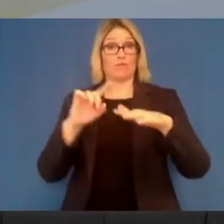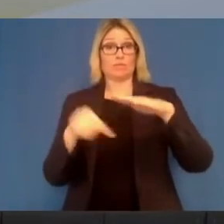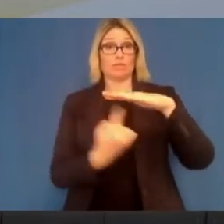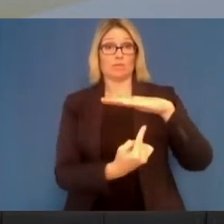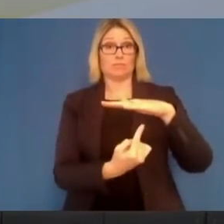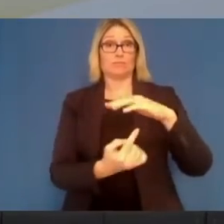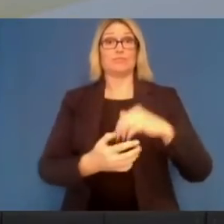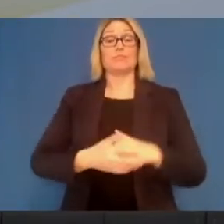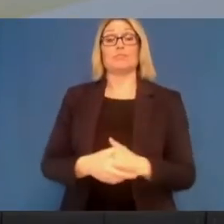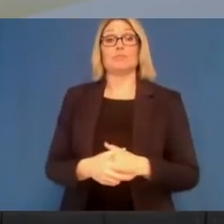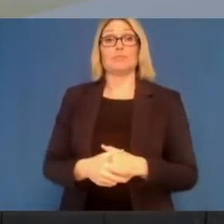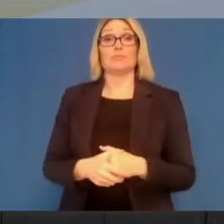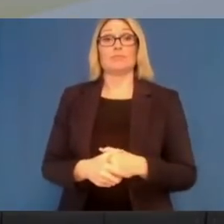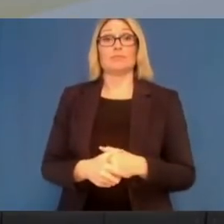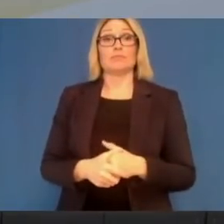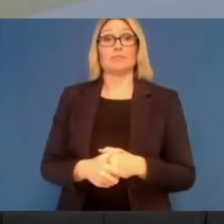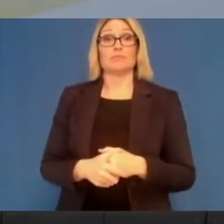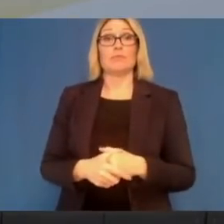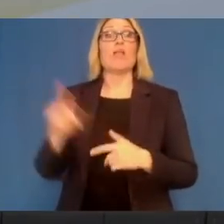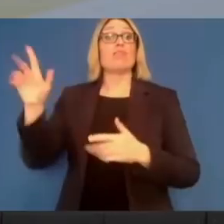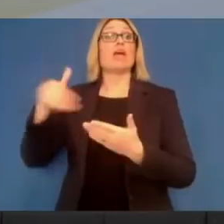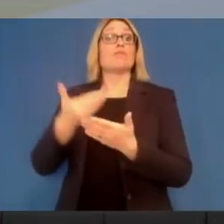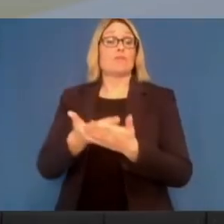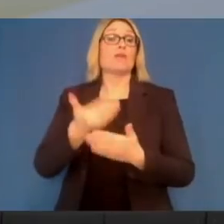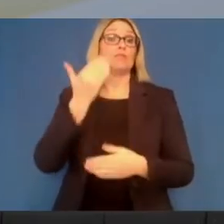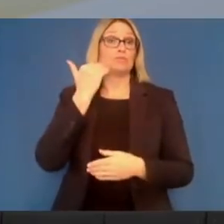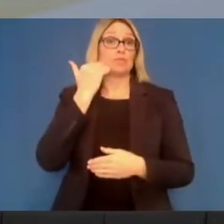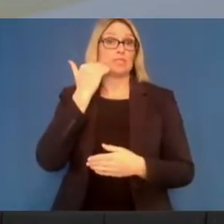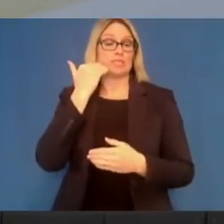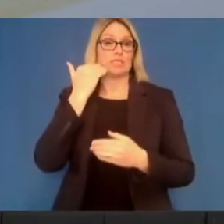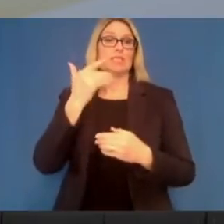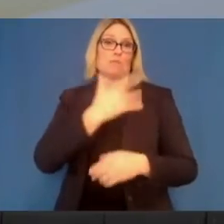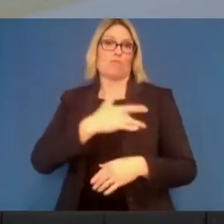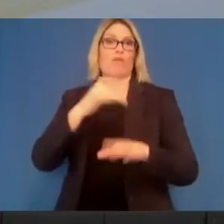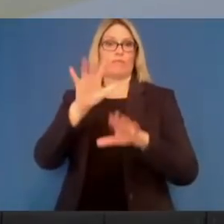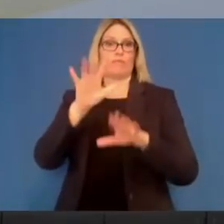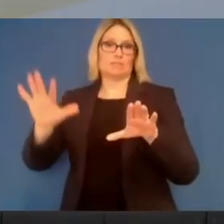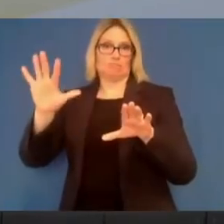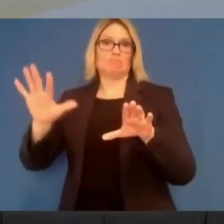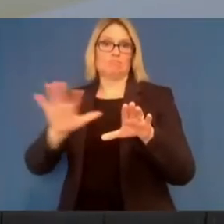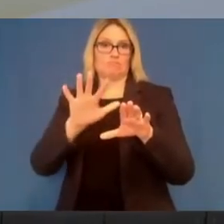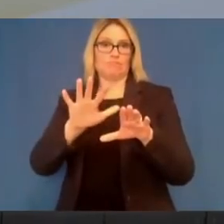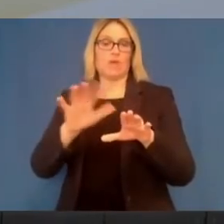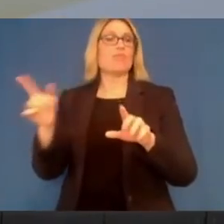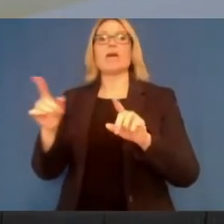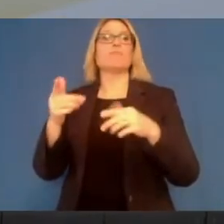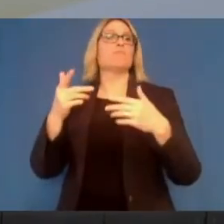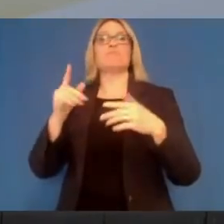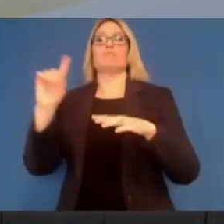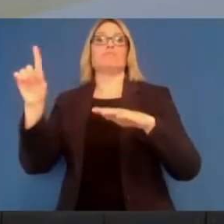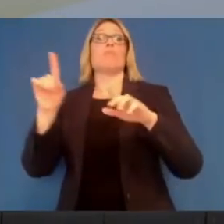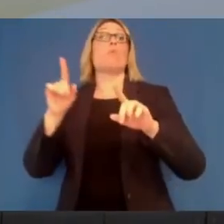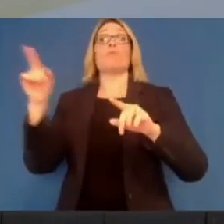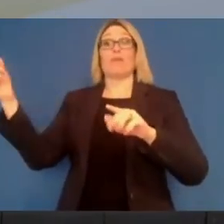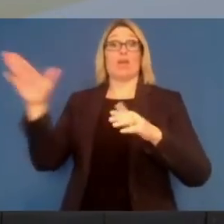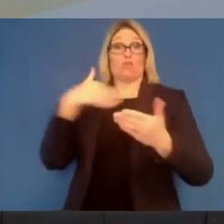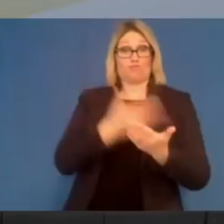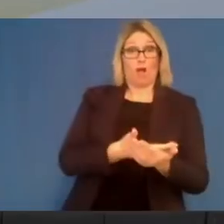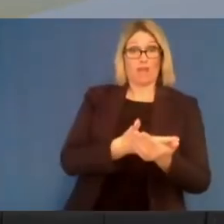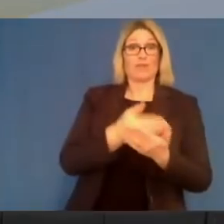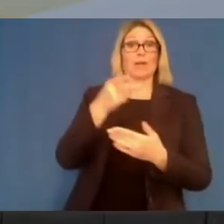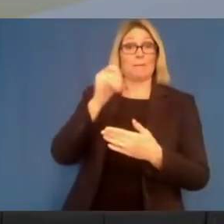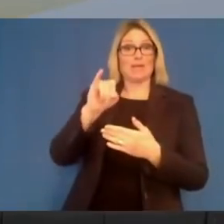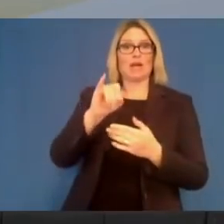So they arrived recently back in the province, so they went almost immediately for testing. And